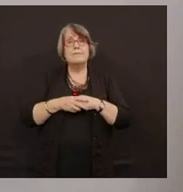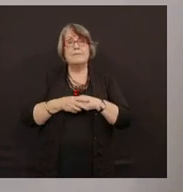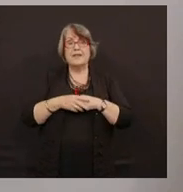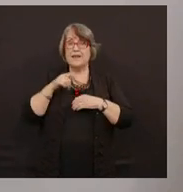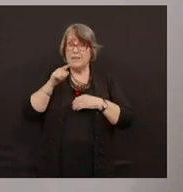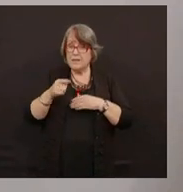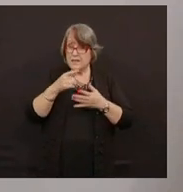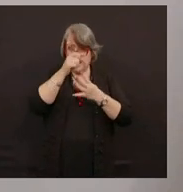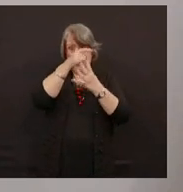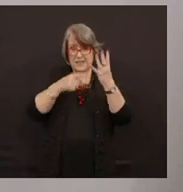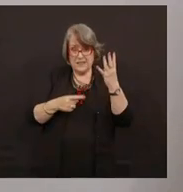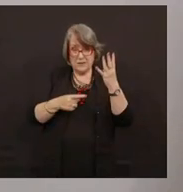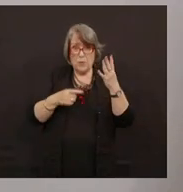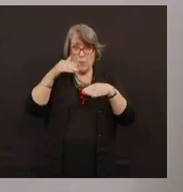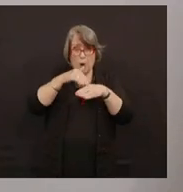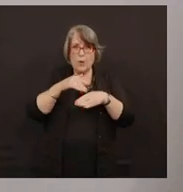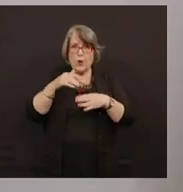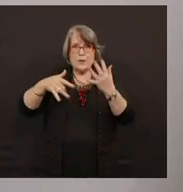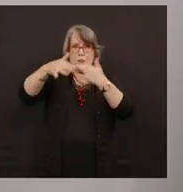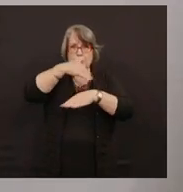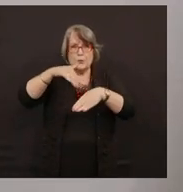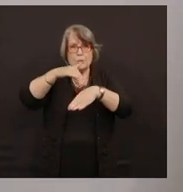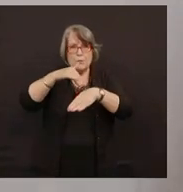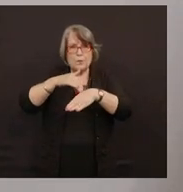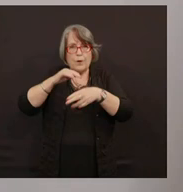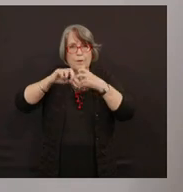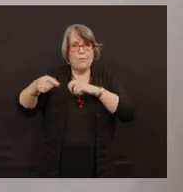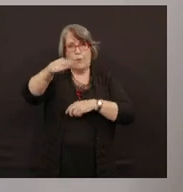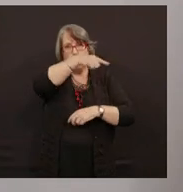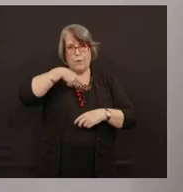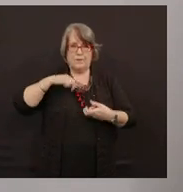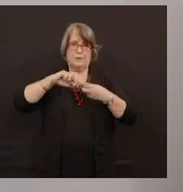This isn't a disability problem, it's a social problem. It's an issue for all of us.